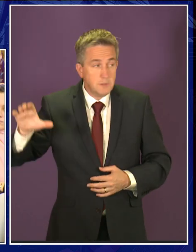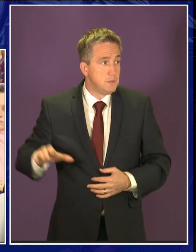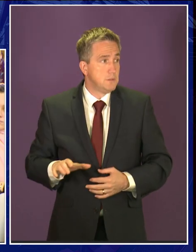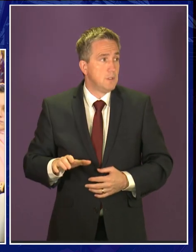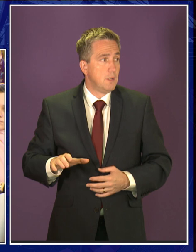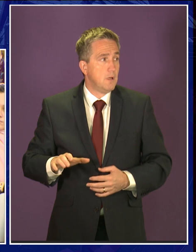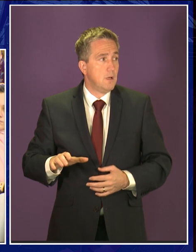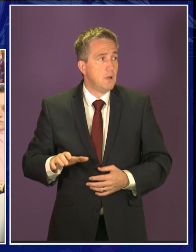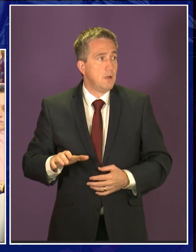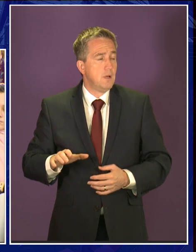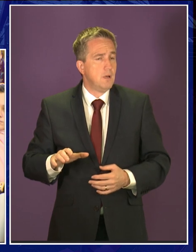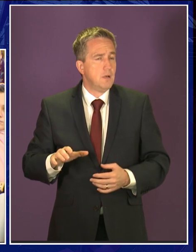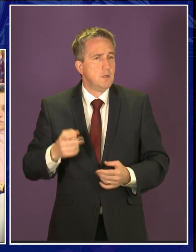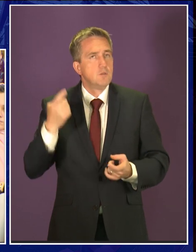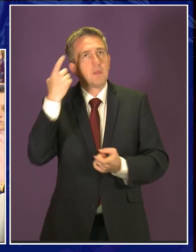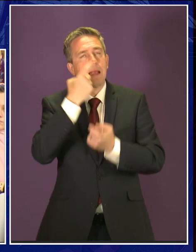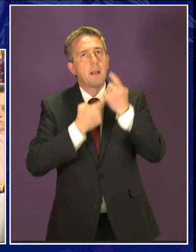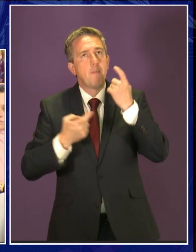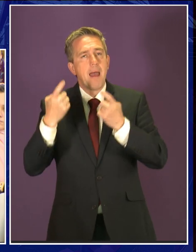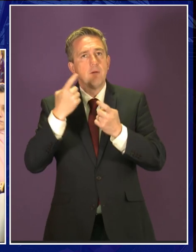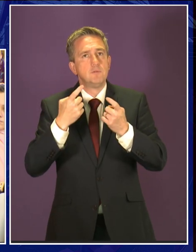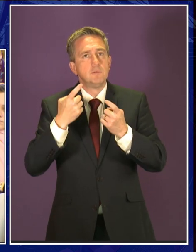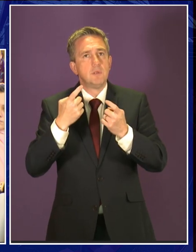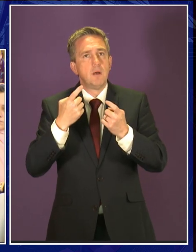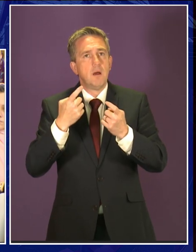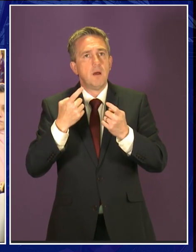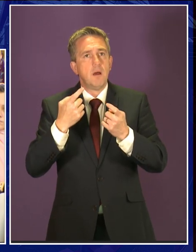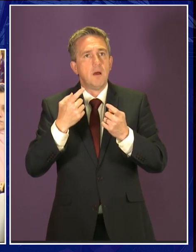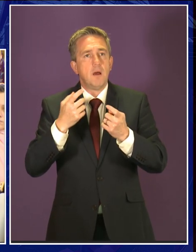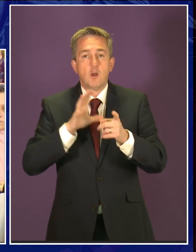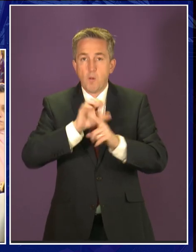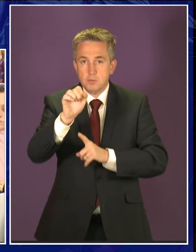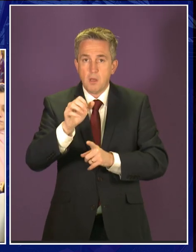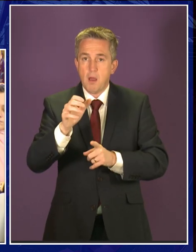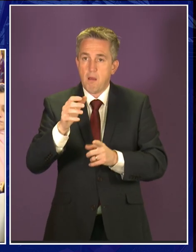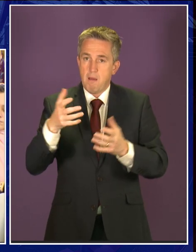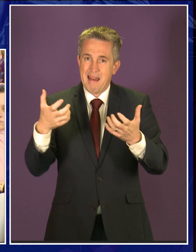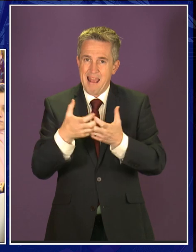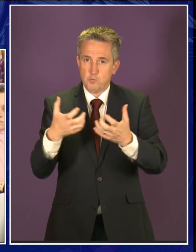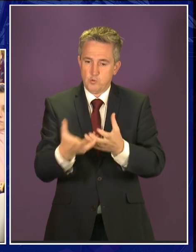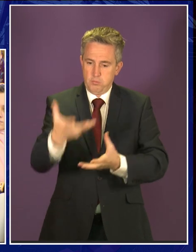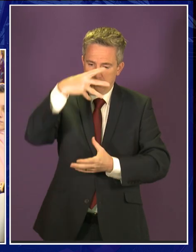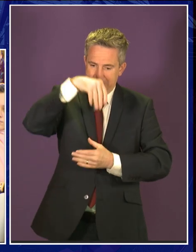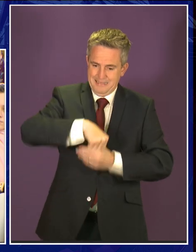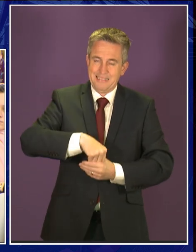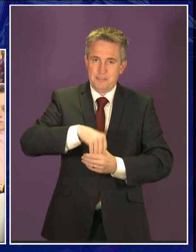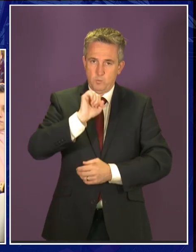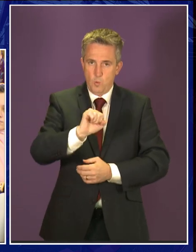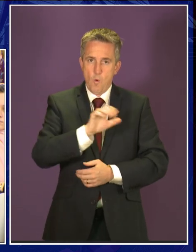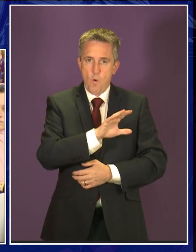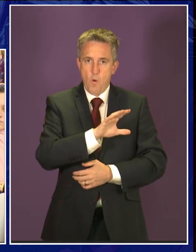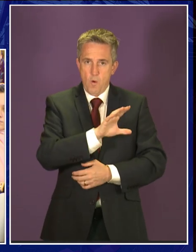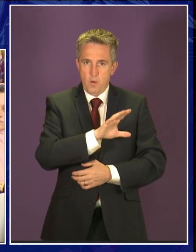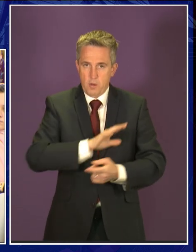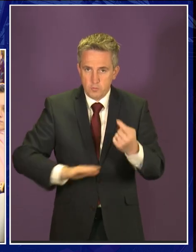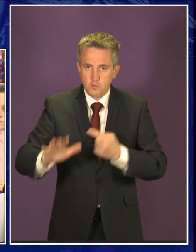consider the effects that introducing culture and just investing in culture will have on